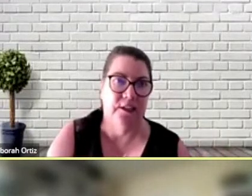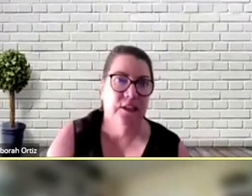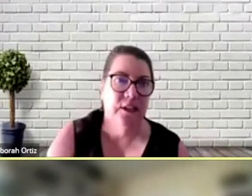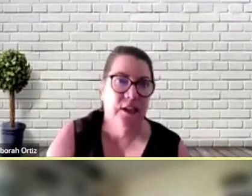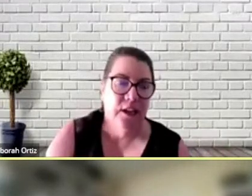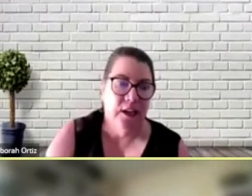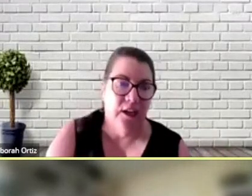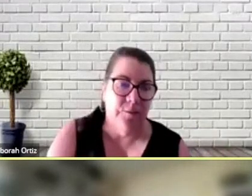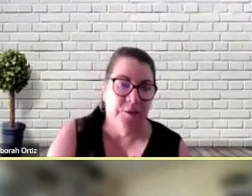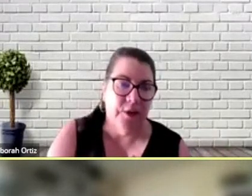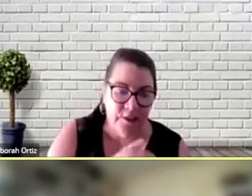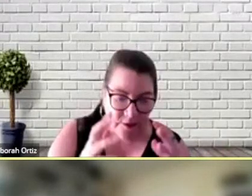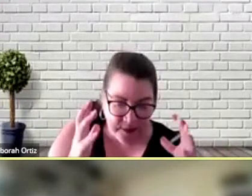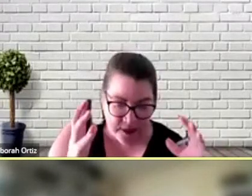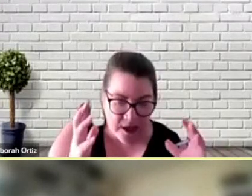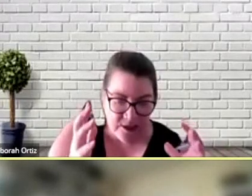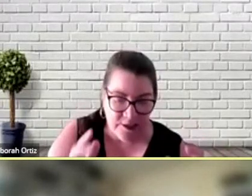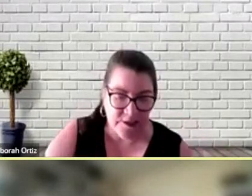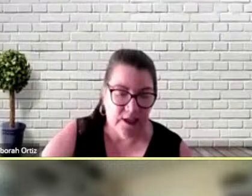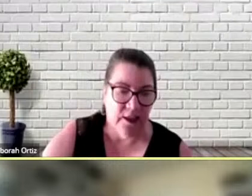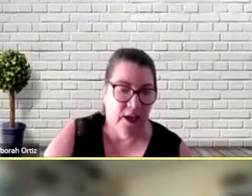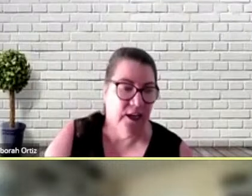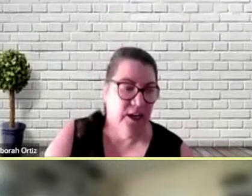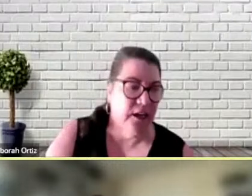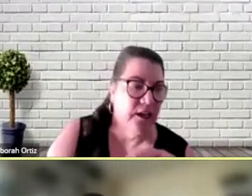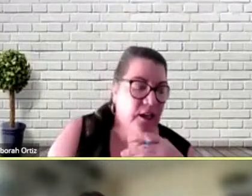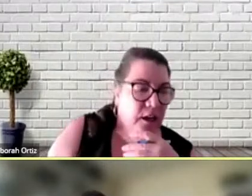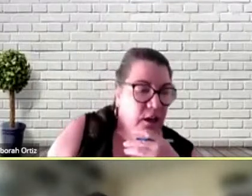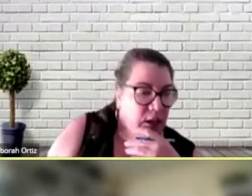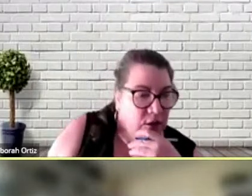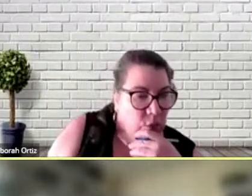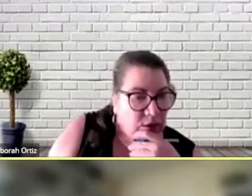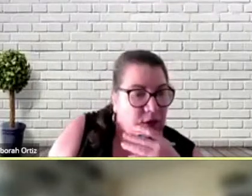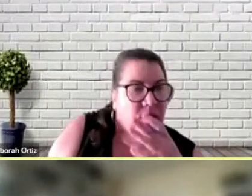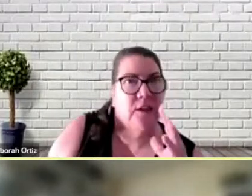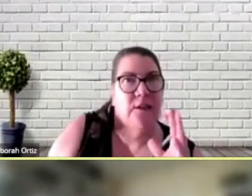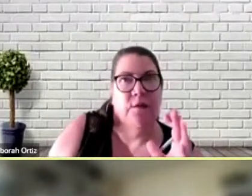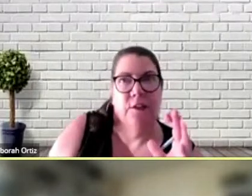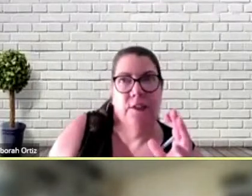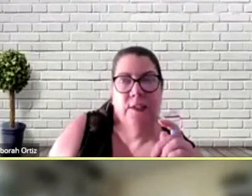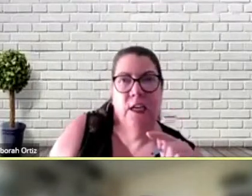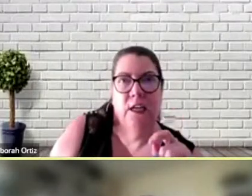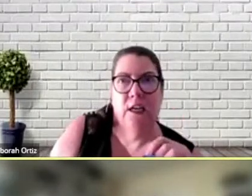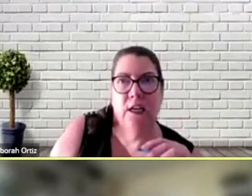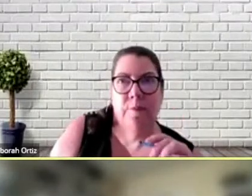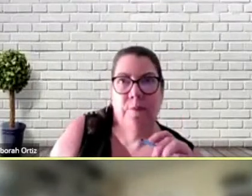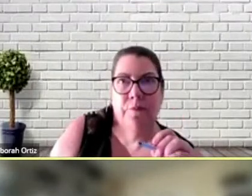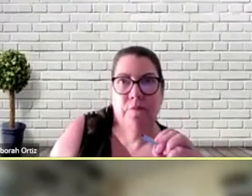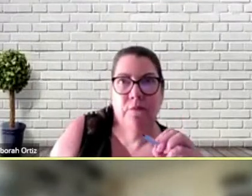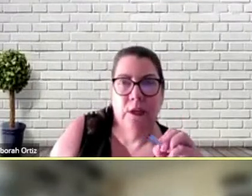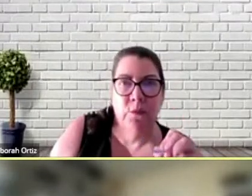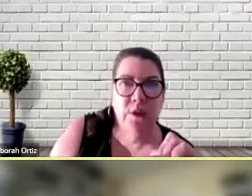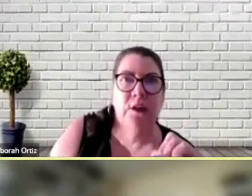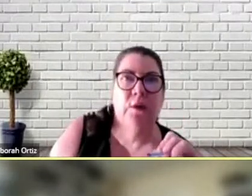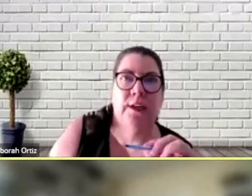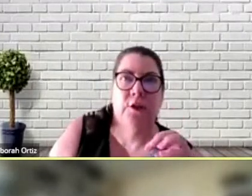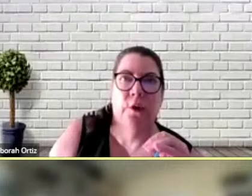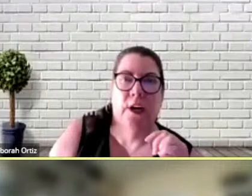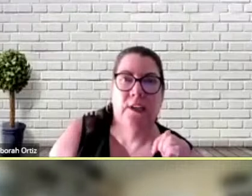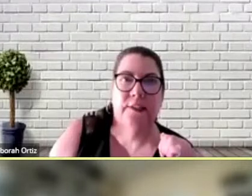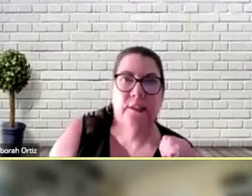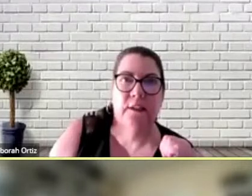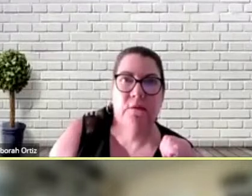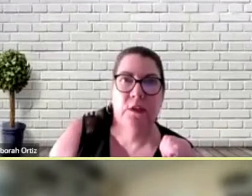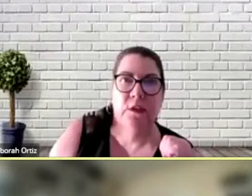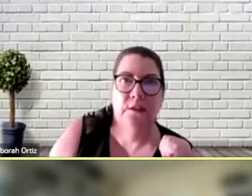or science. So I need to say that. And I think one of the things that was I really want